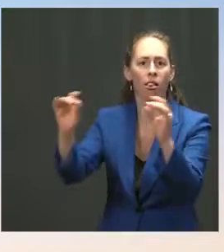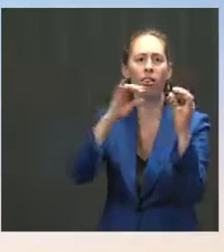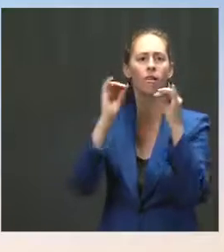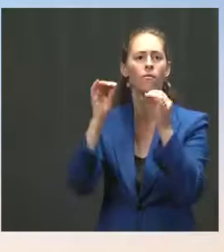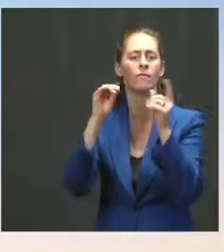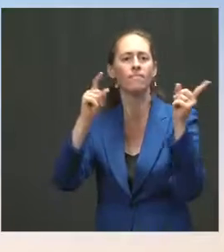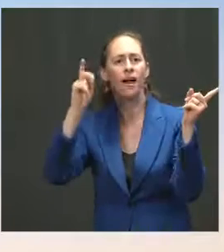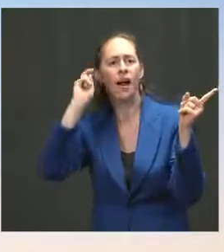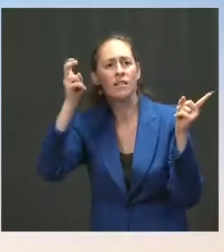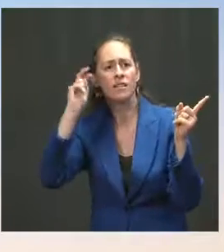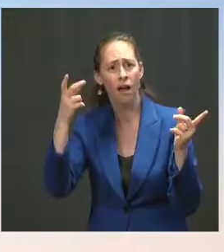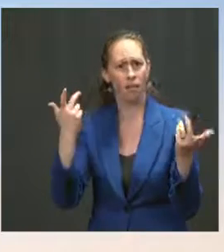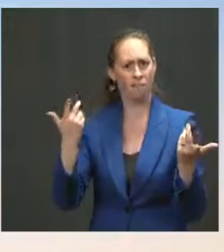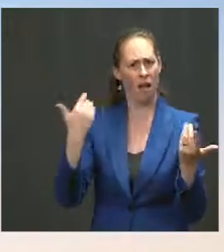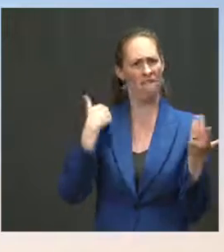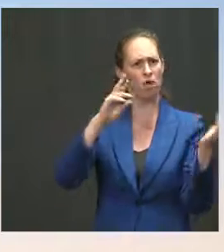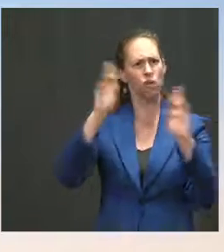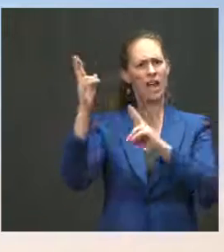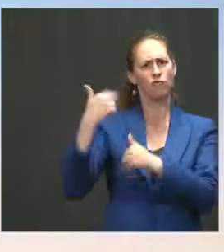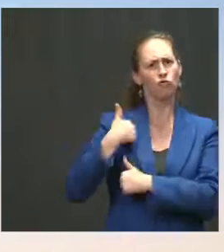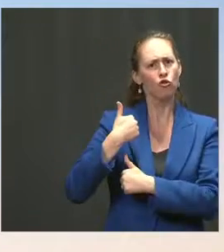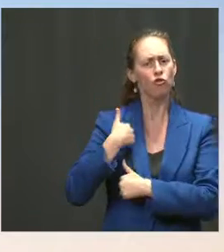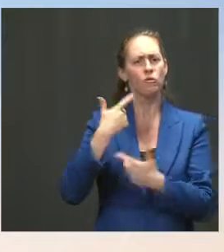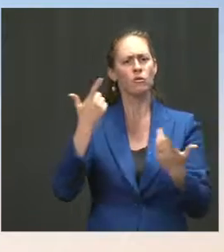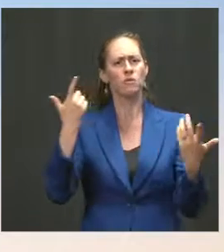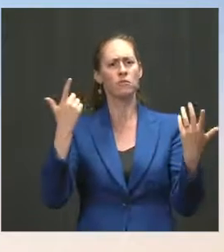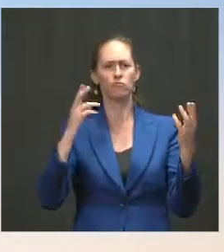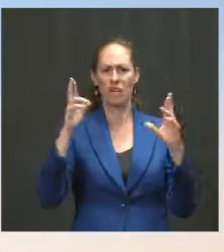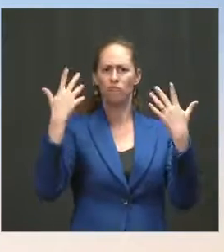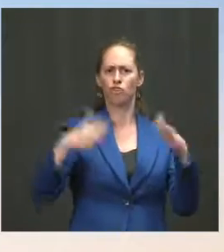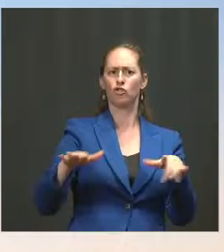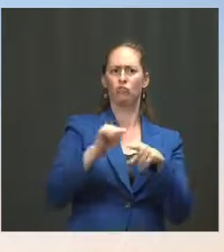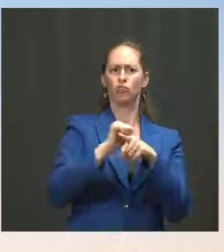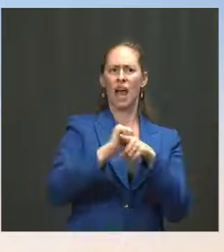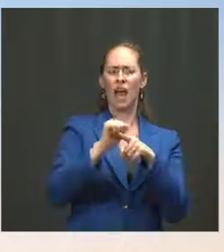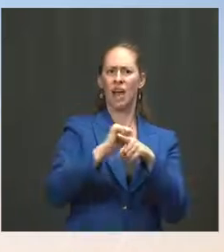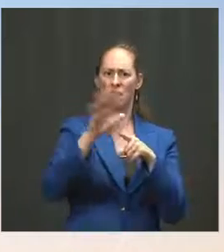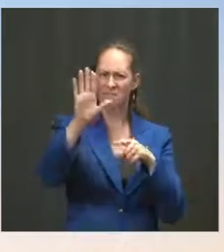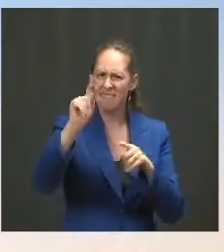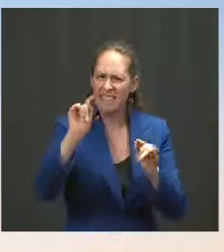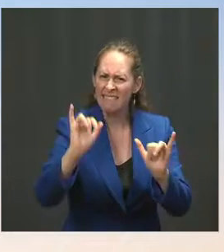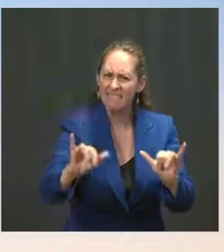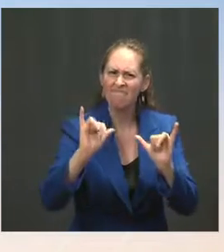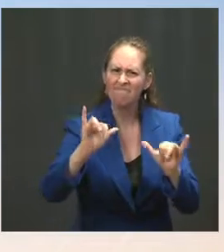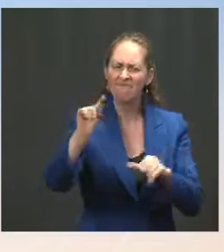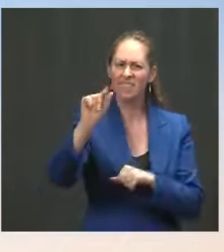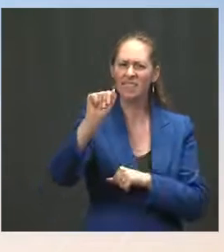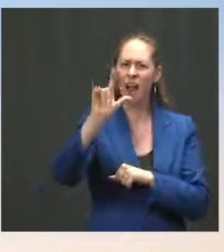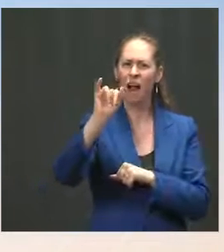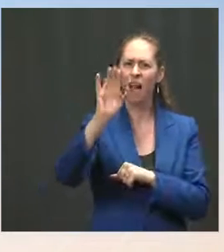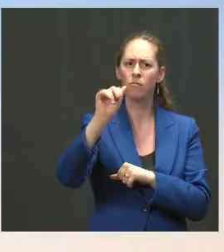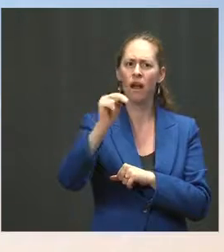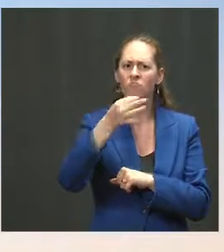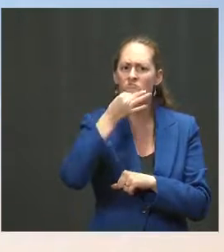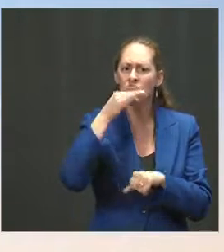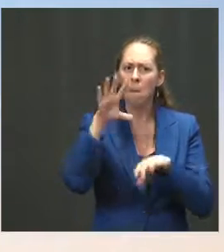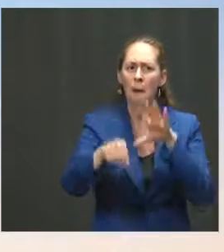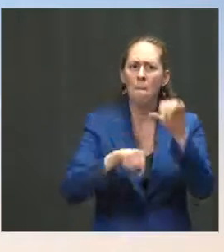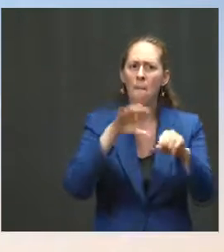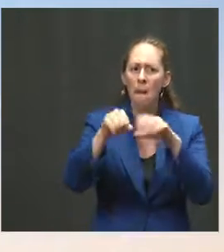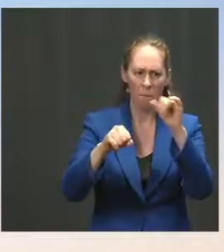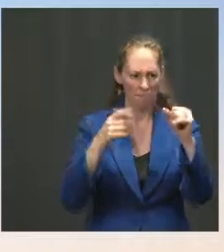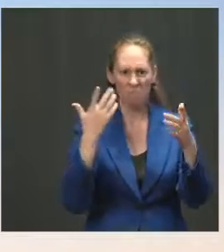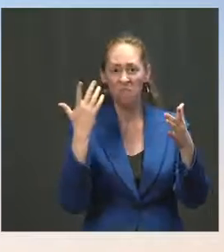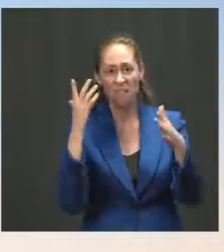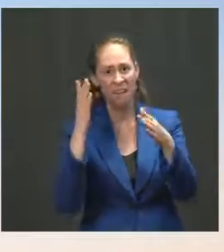the Taliban now controls about 60% of the territory in Afghanistan. Isn't it clear that the Afghans at this point don't really